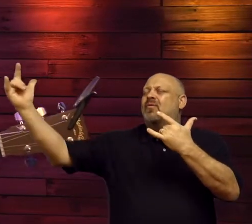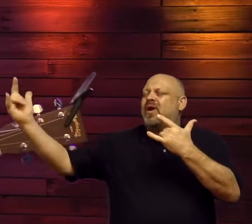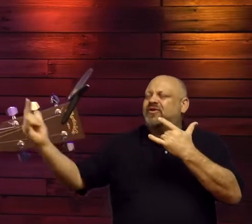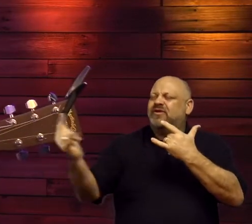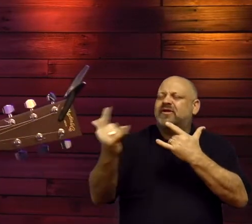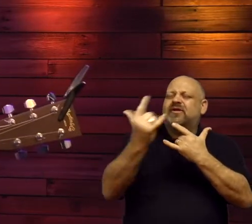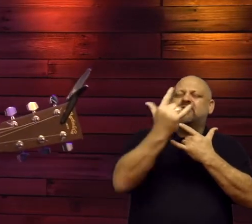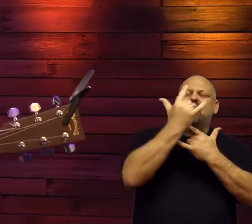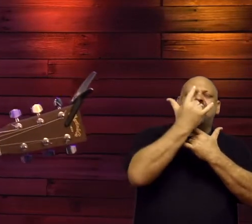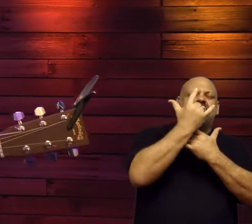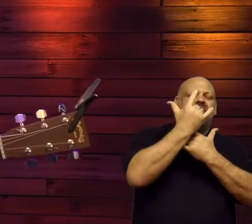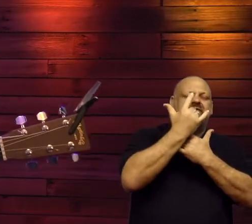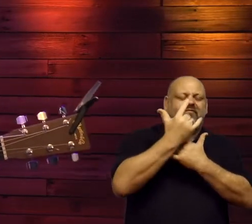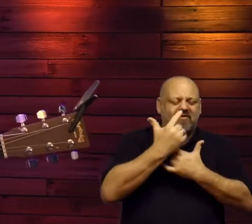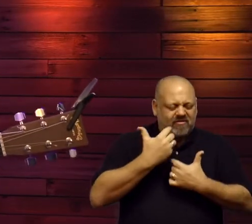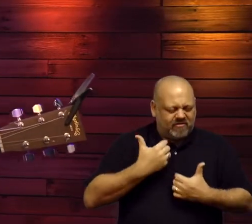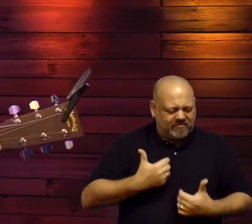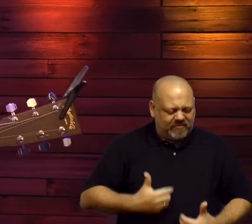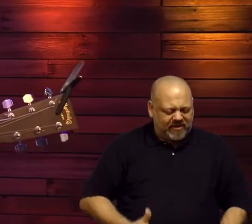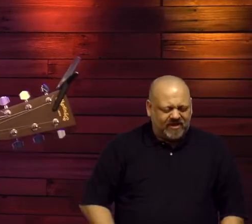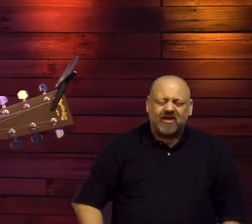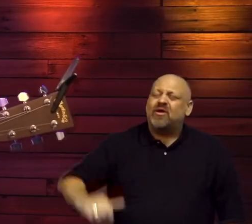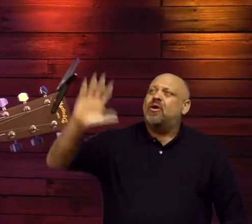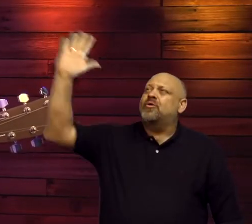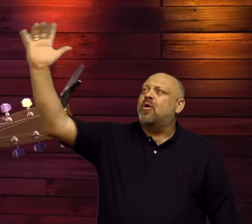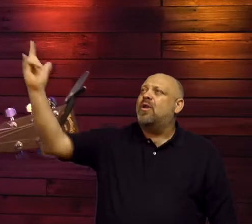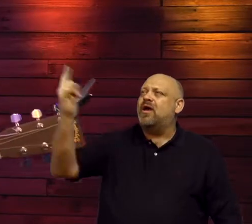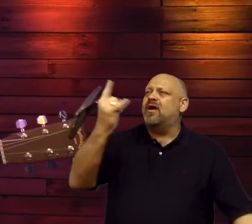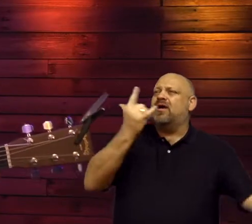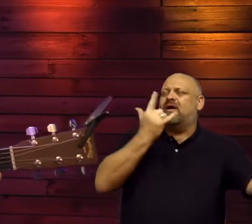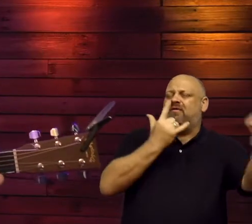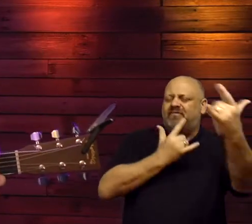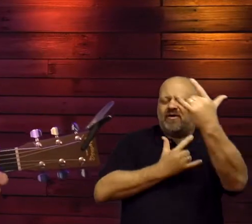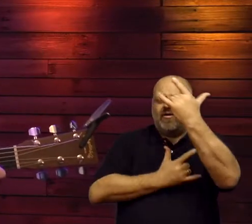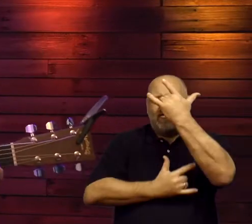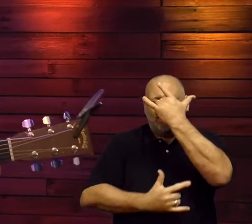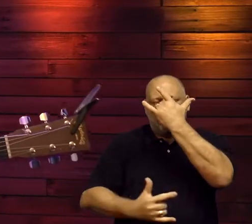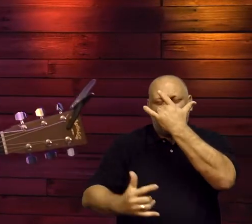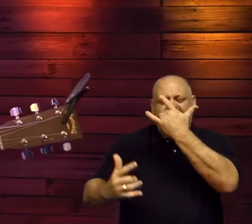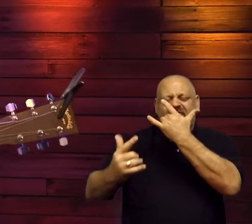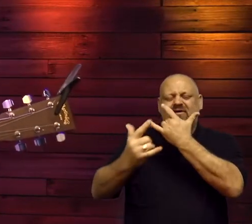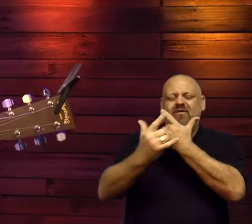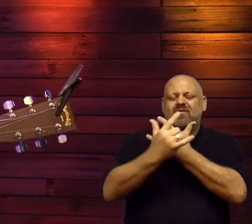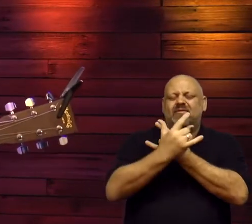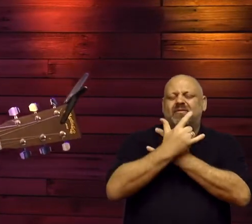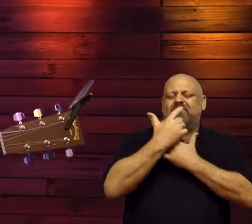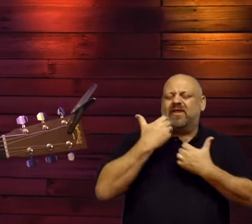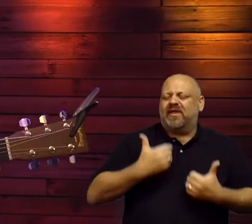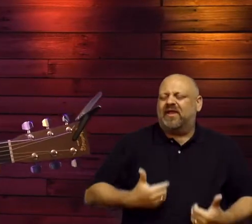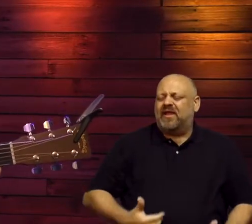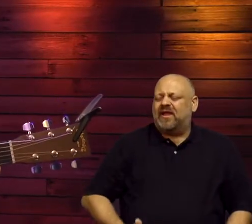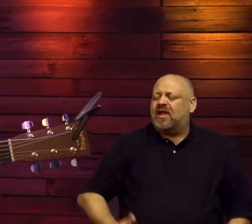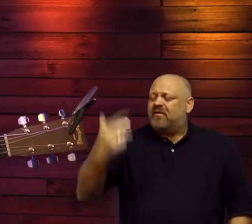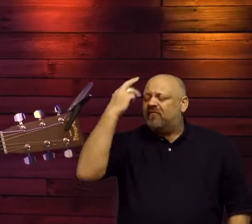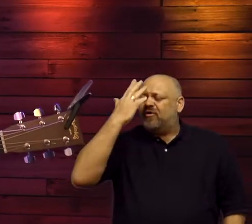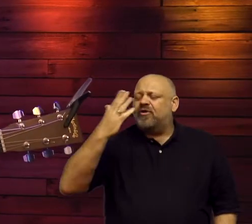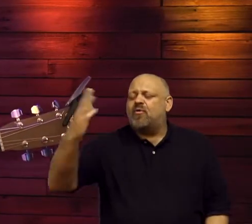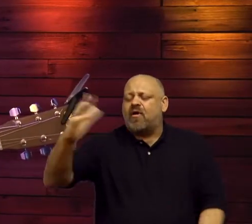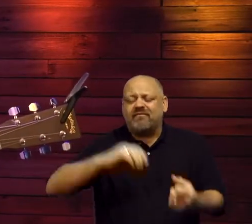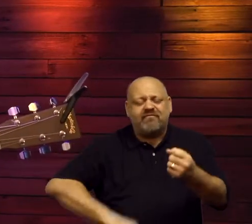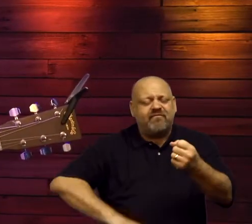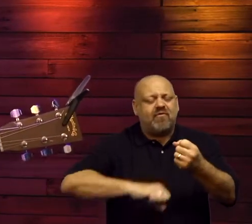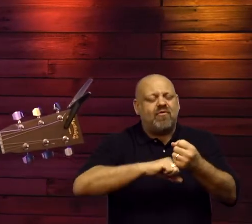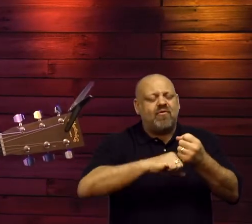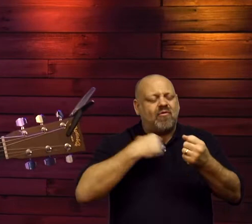wave, it crashes over me, it crashes over me. For